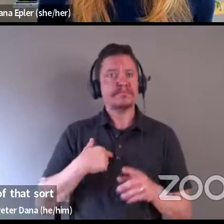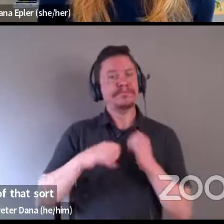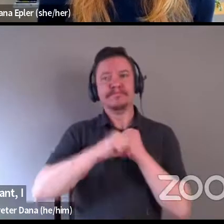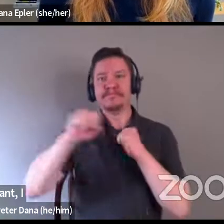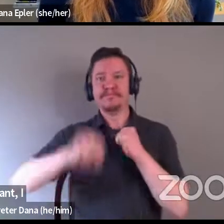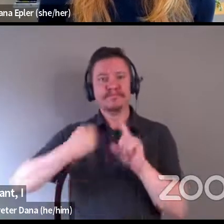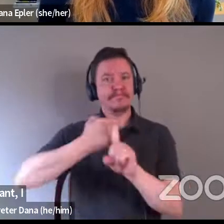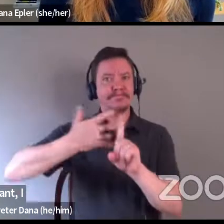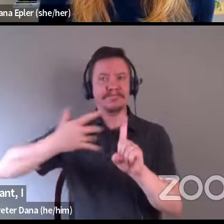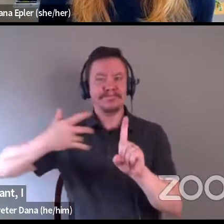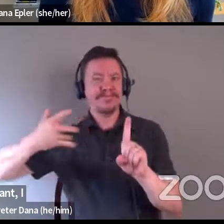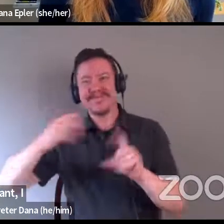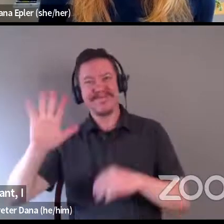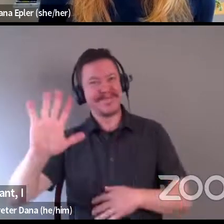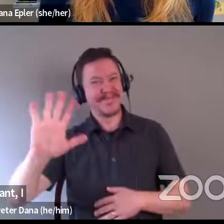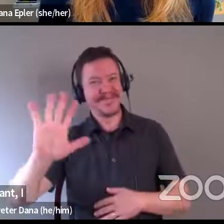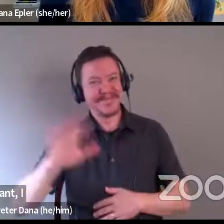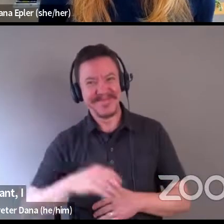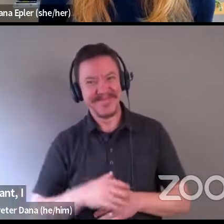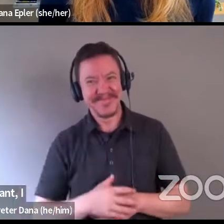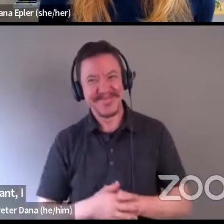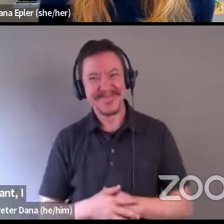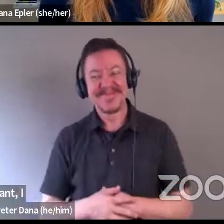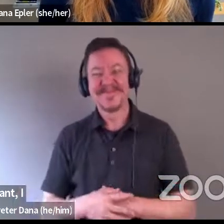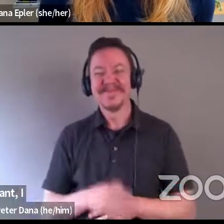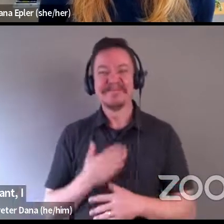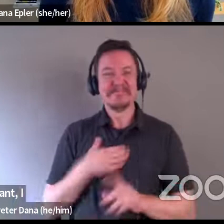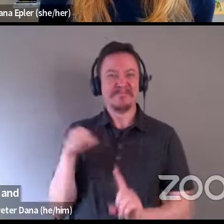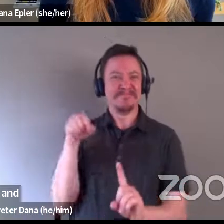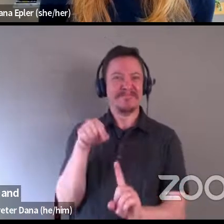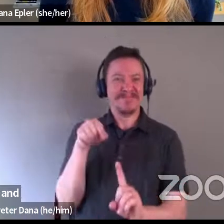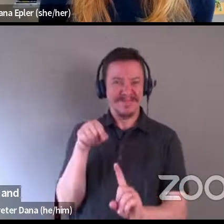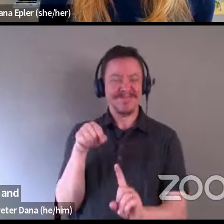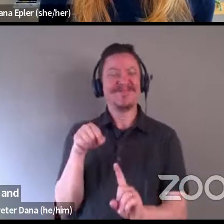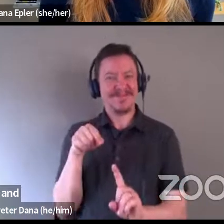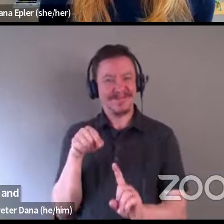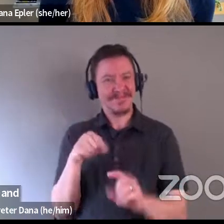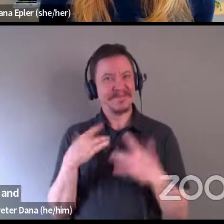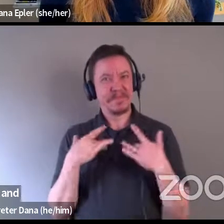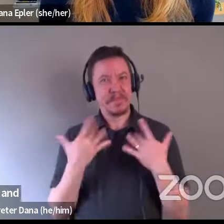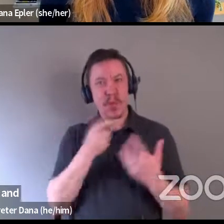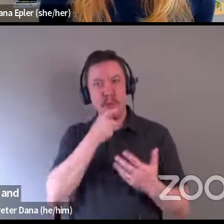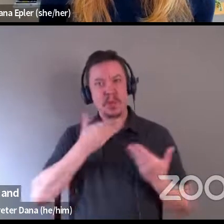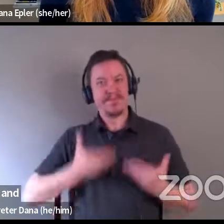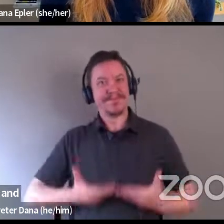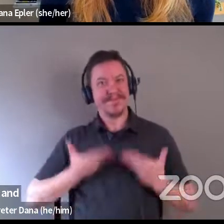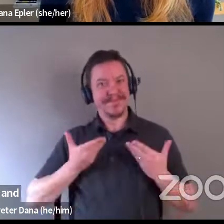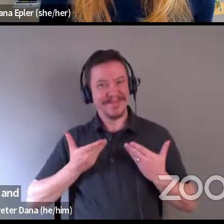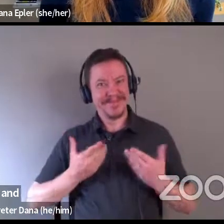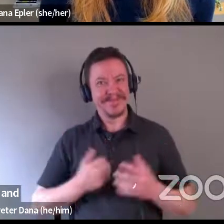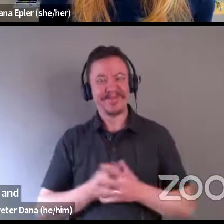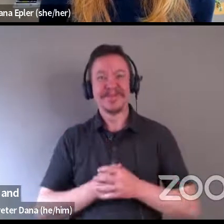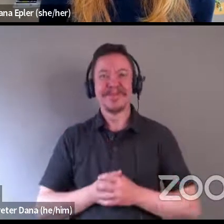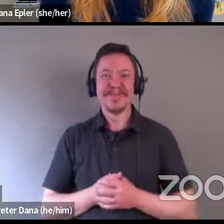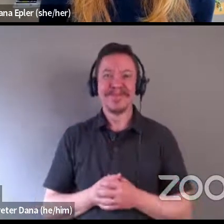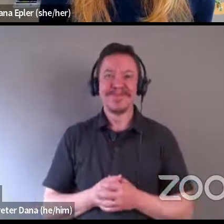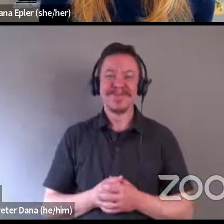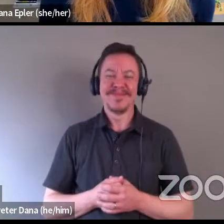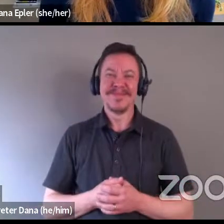and on, just to say that that's where I am, and